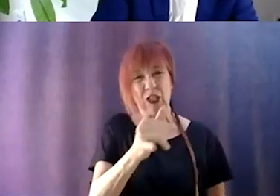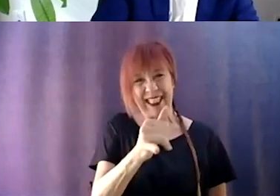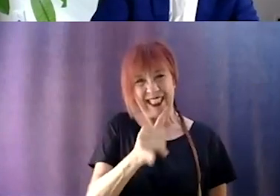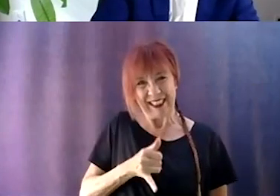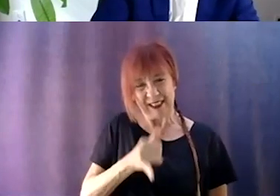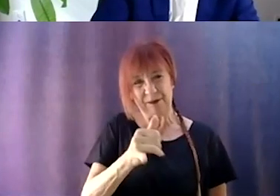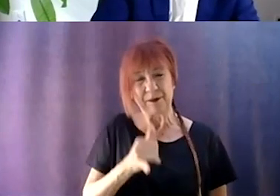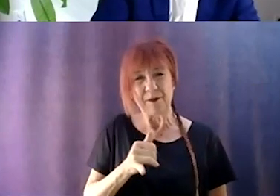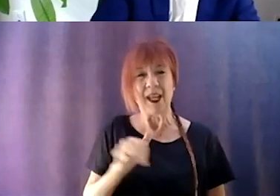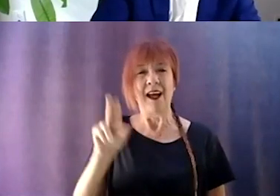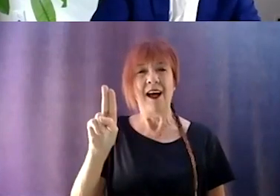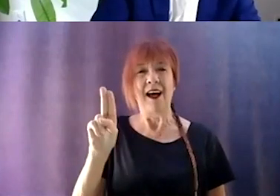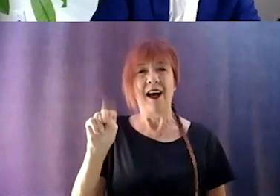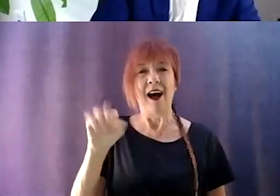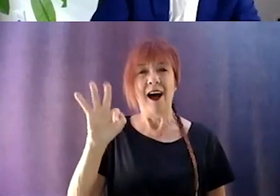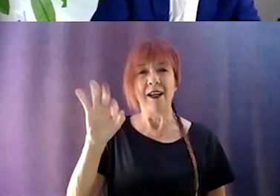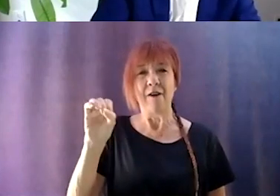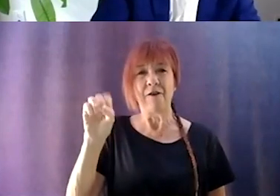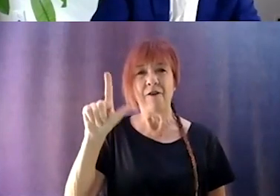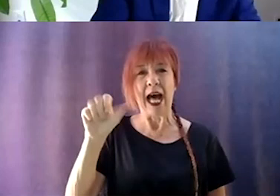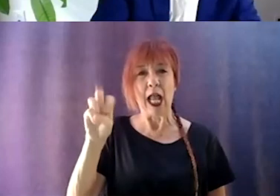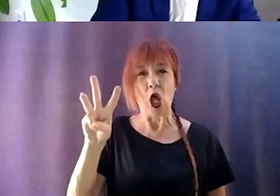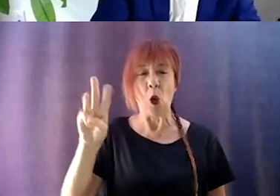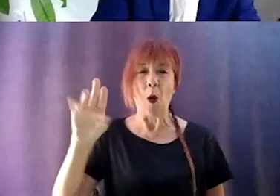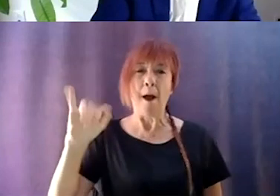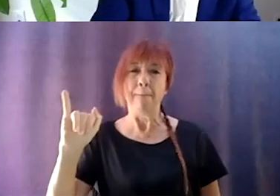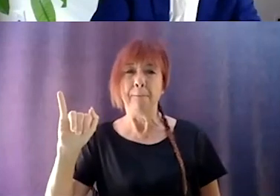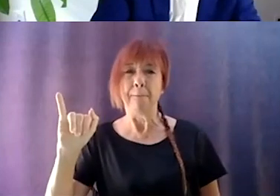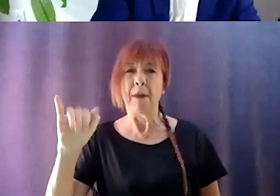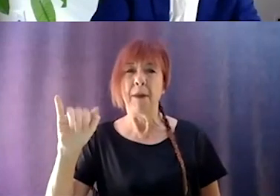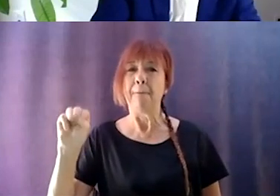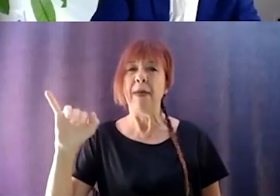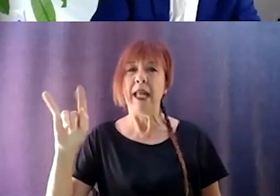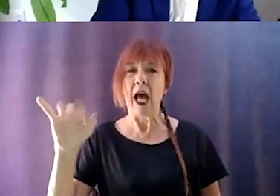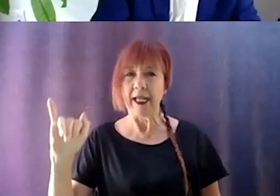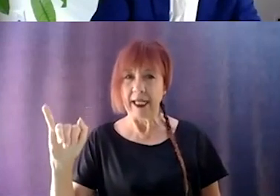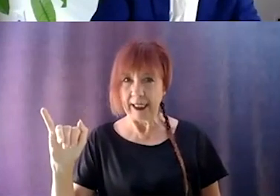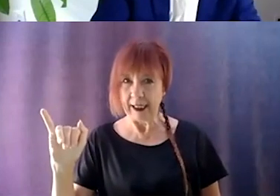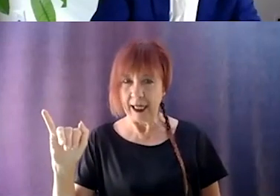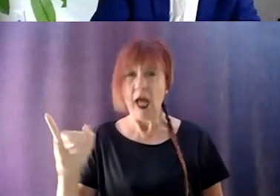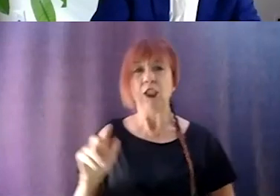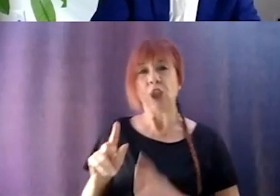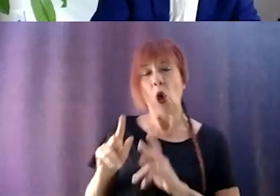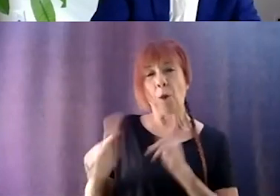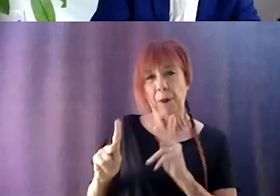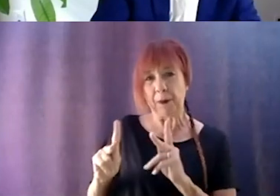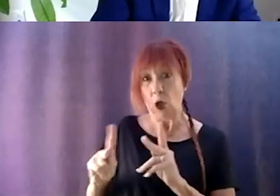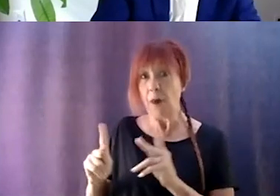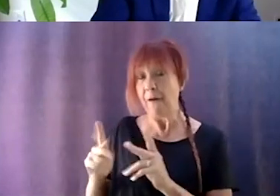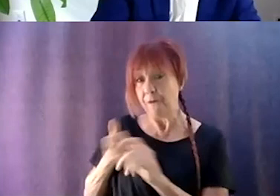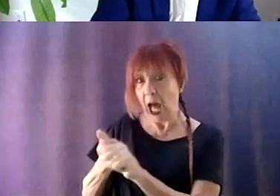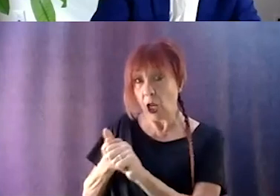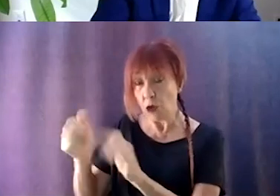unfollow Minotti, and basically people decide, your audience, if they unfollow, you know, your account based